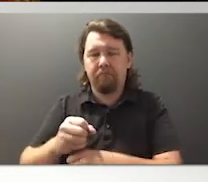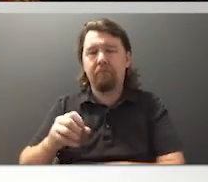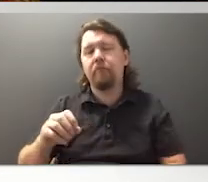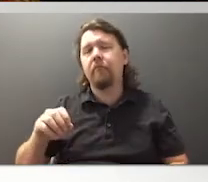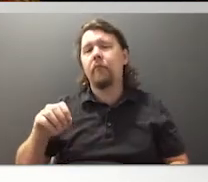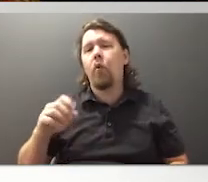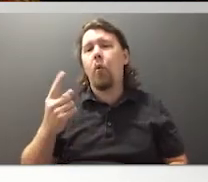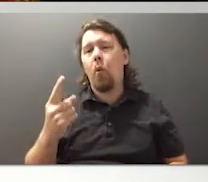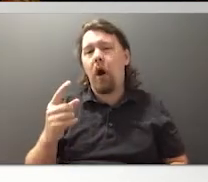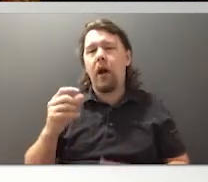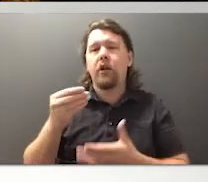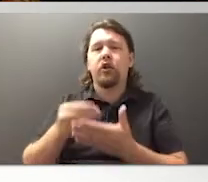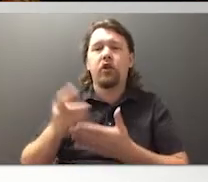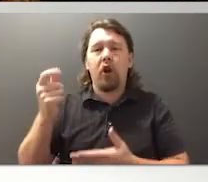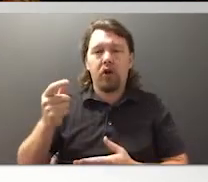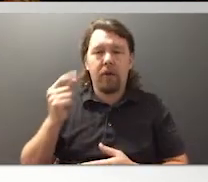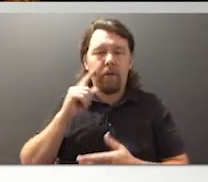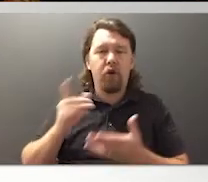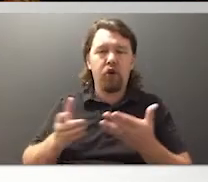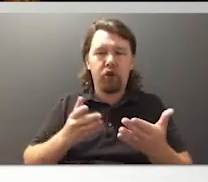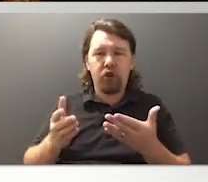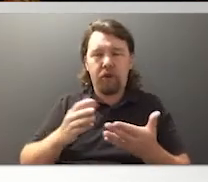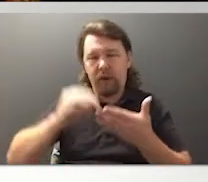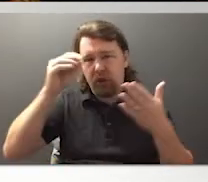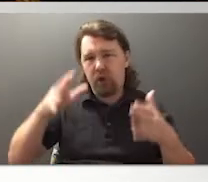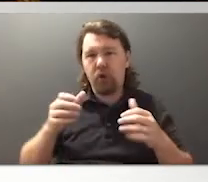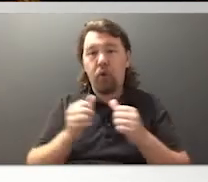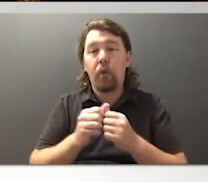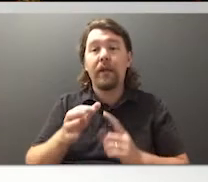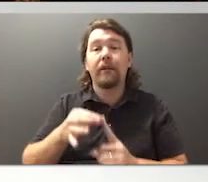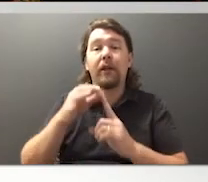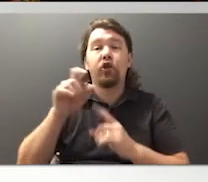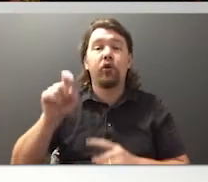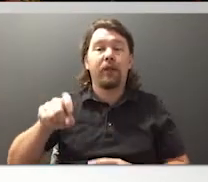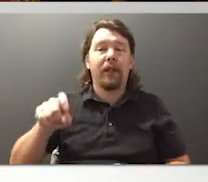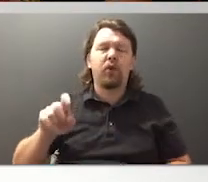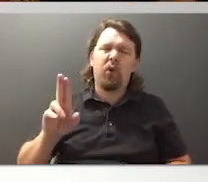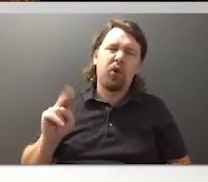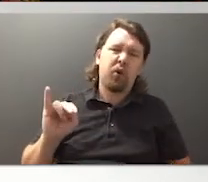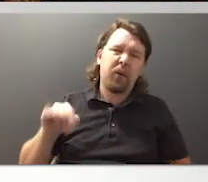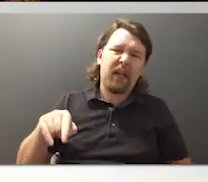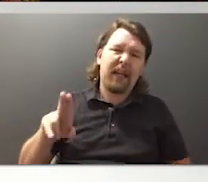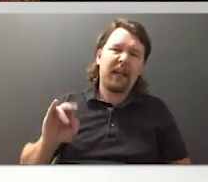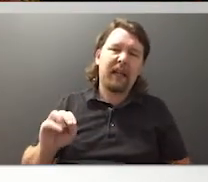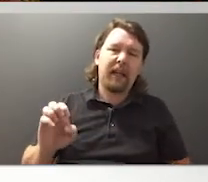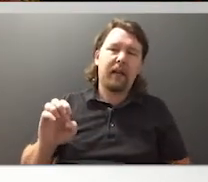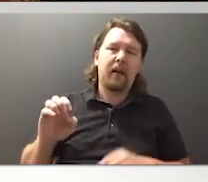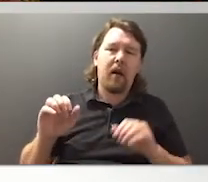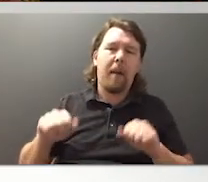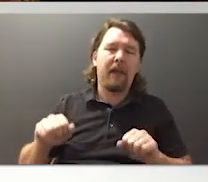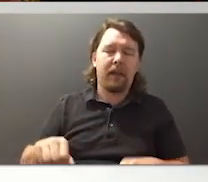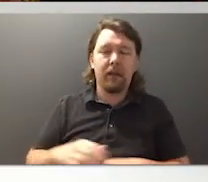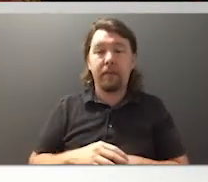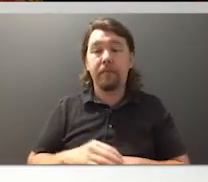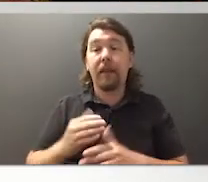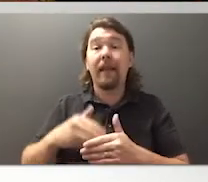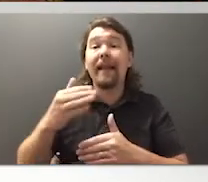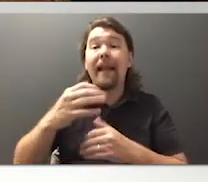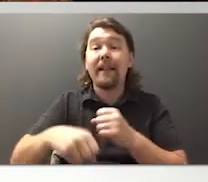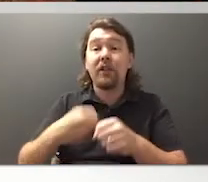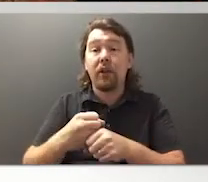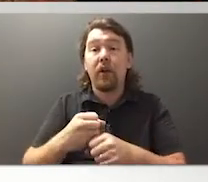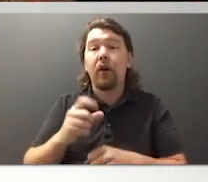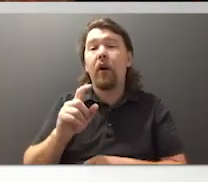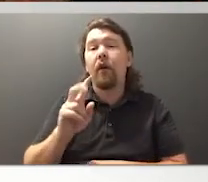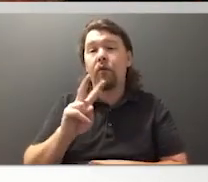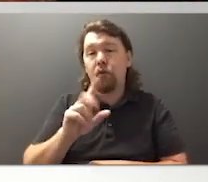that serves children with special needs or unique abilities. The following year, July of 2022, McKay